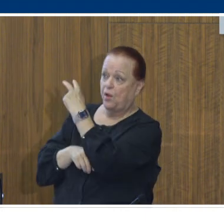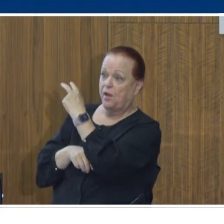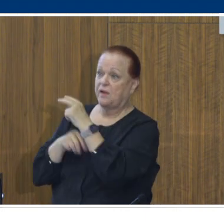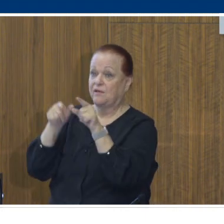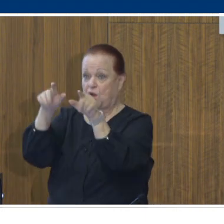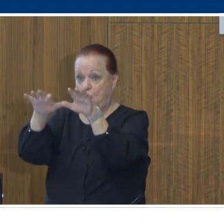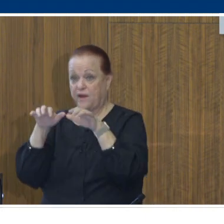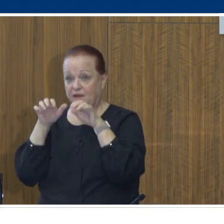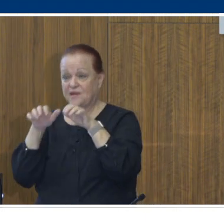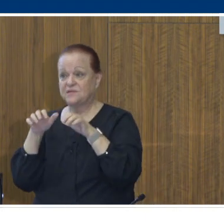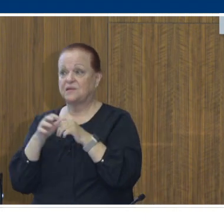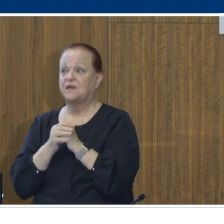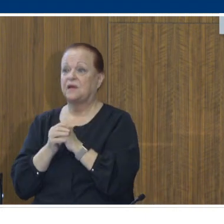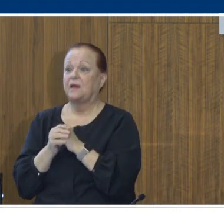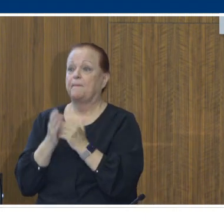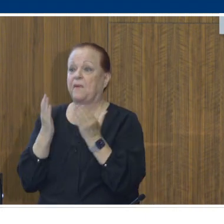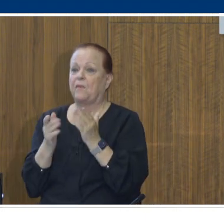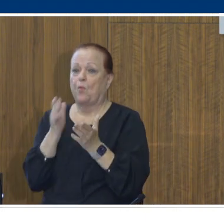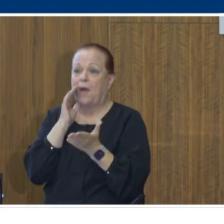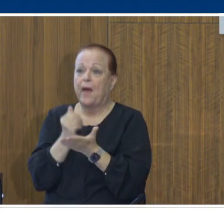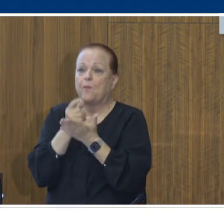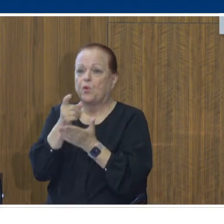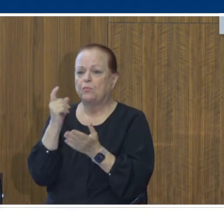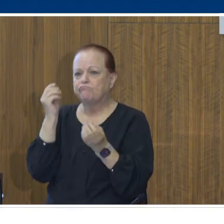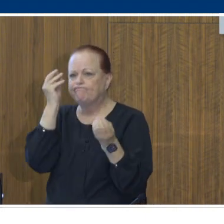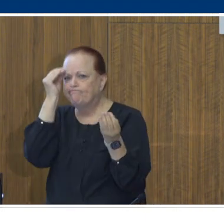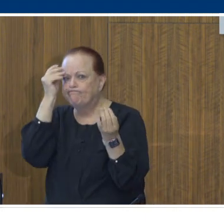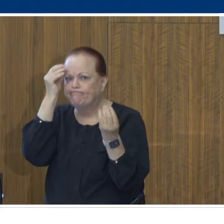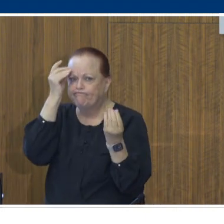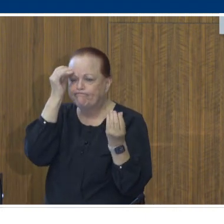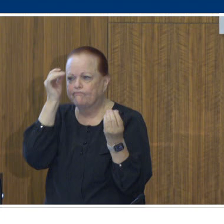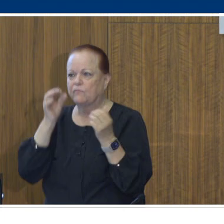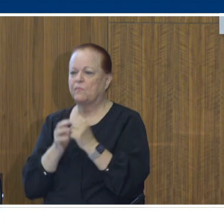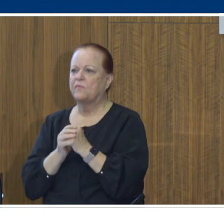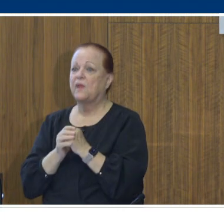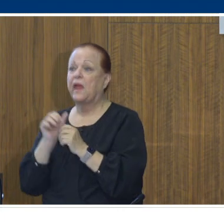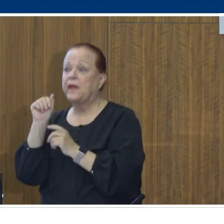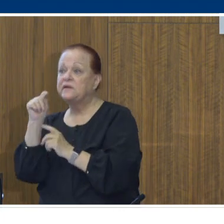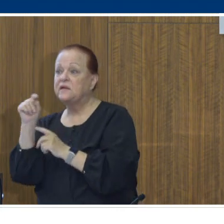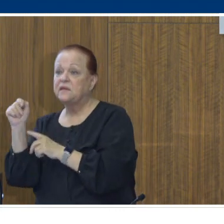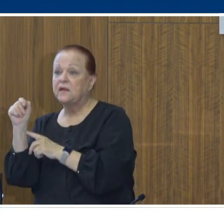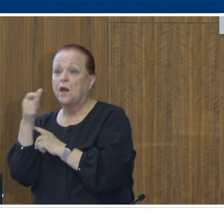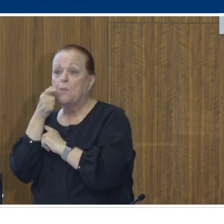jog up some ideas of interest. AT&T operator, you there?